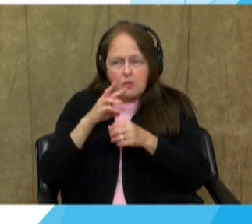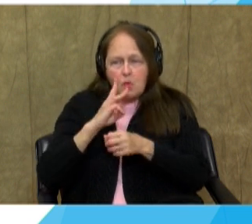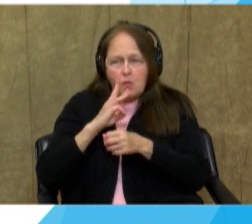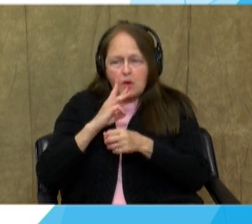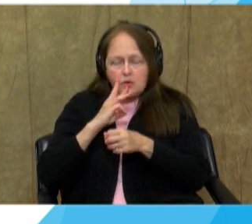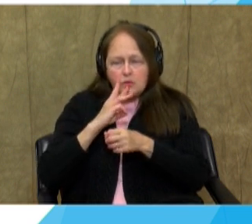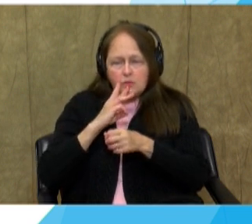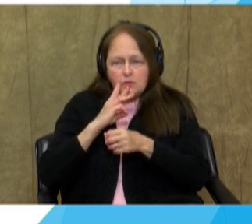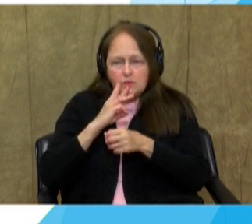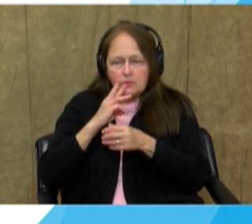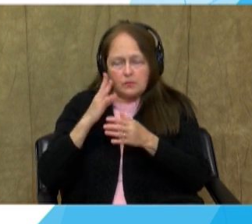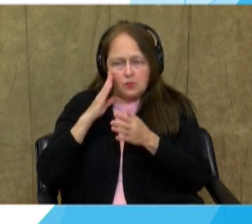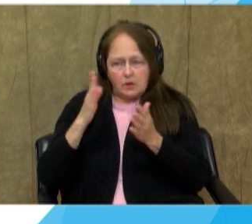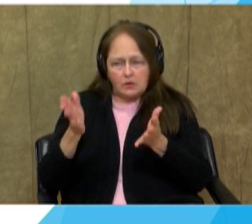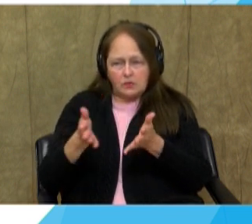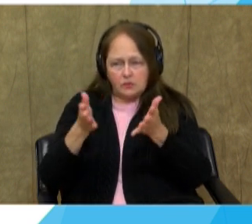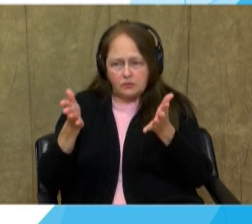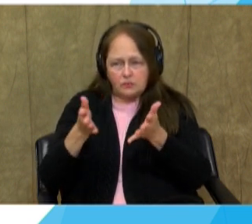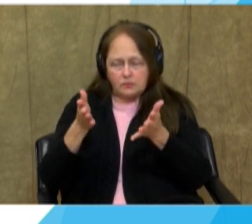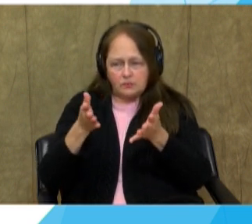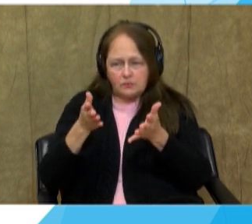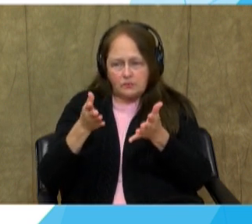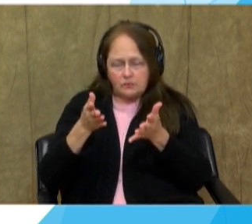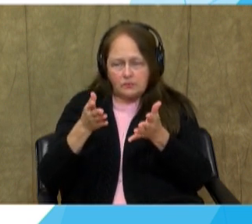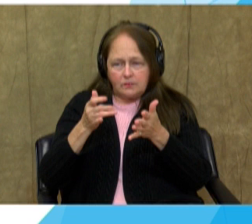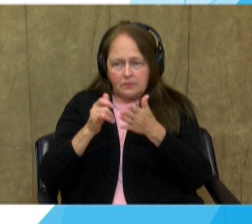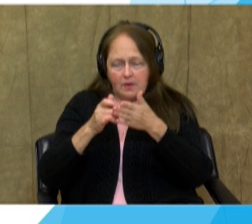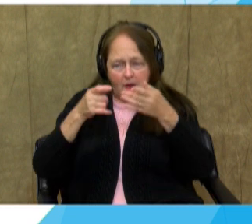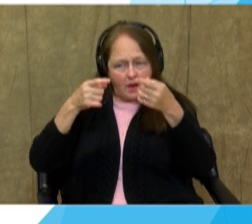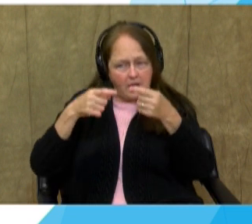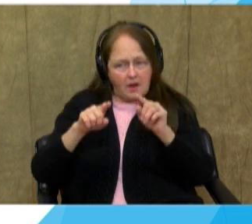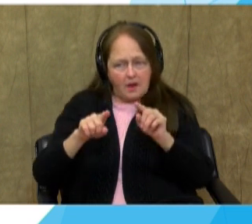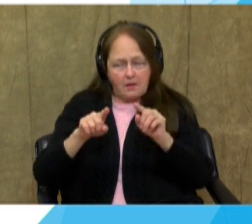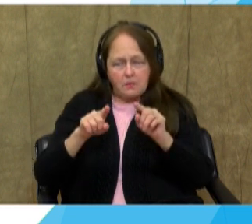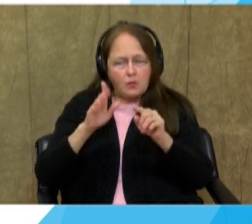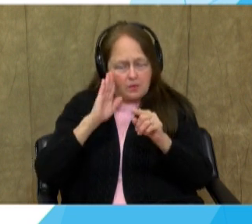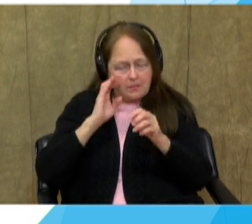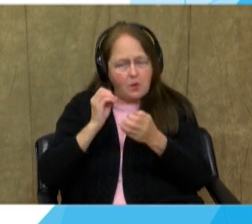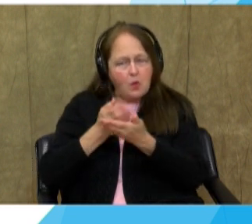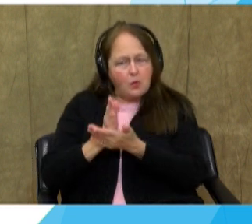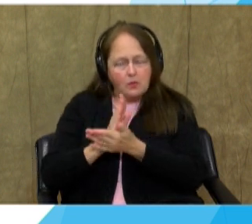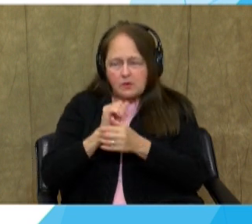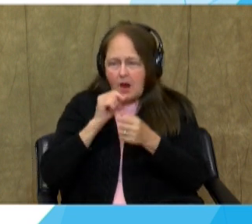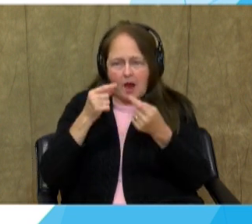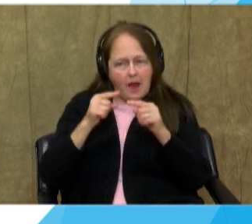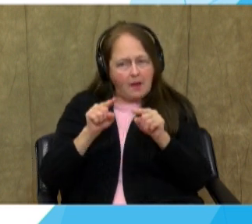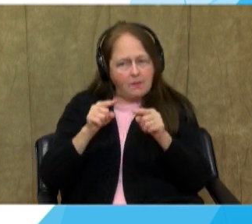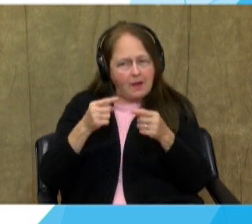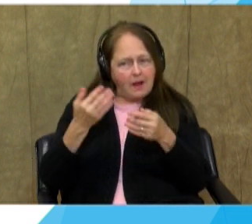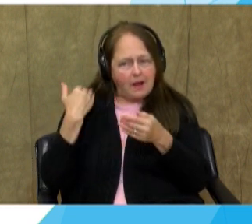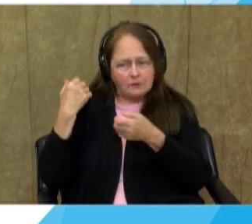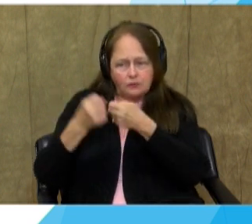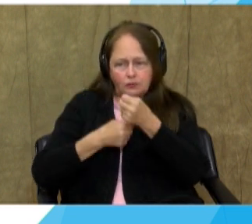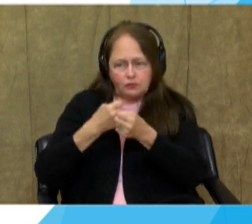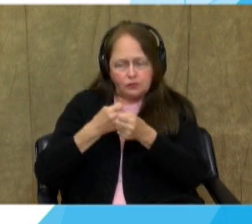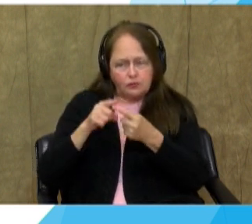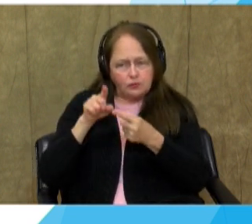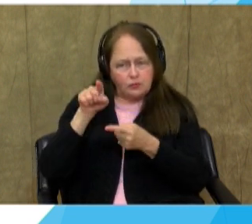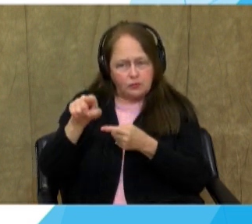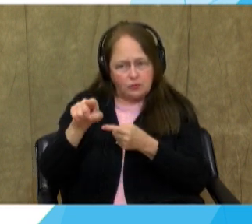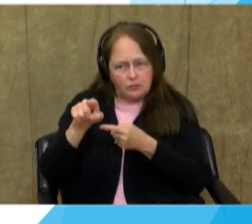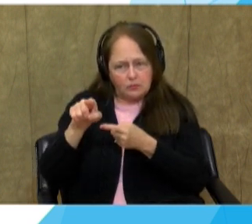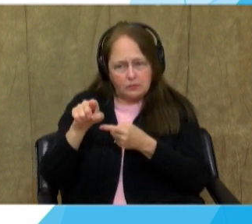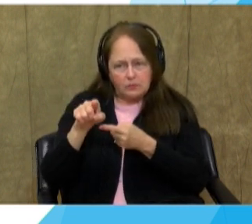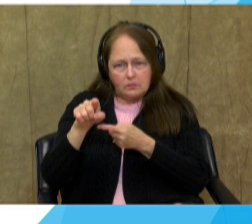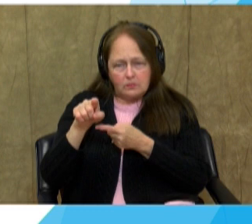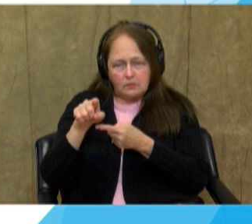dad encouraged. "That incident won't happen again." Now, there's a lot going